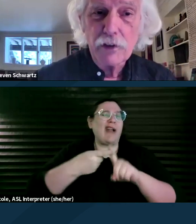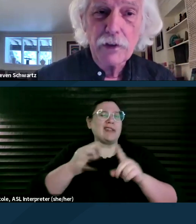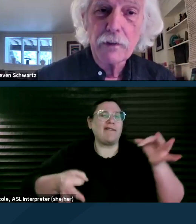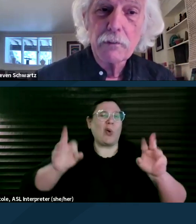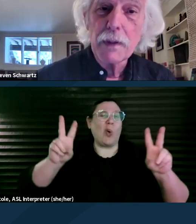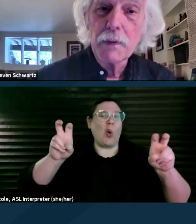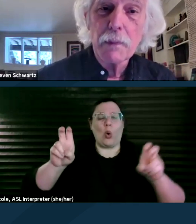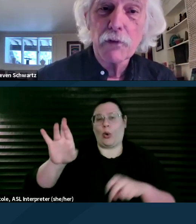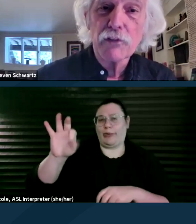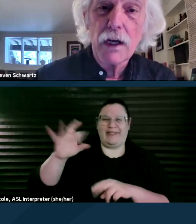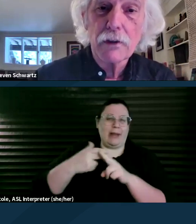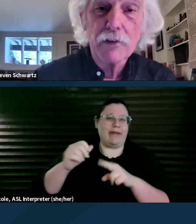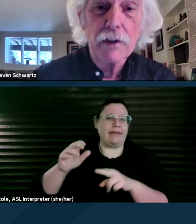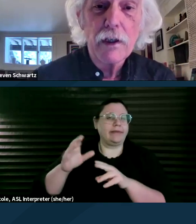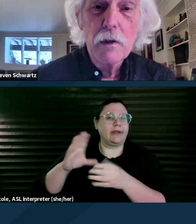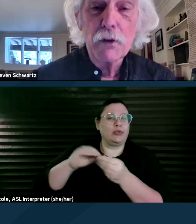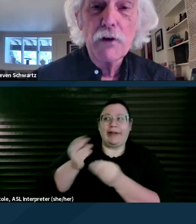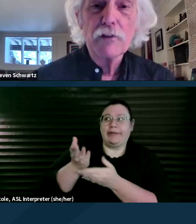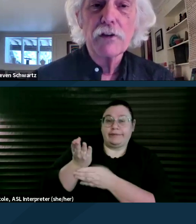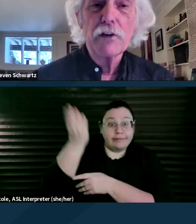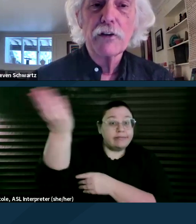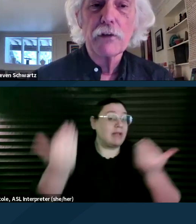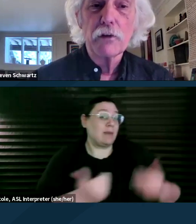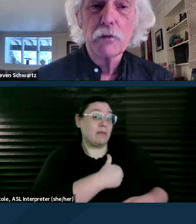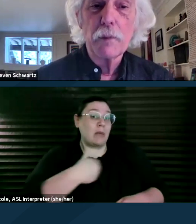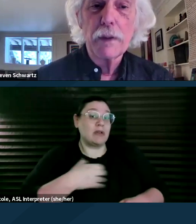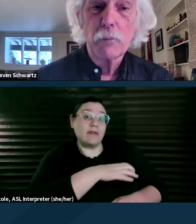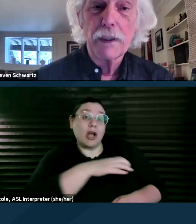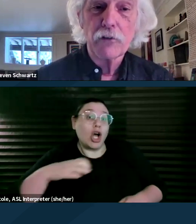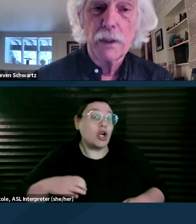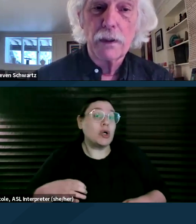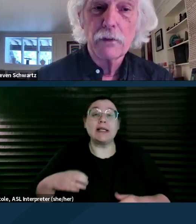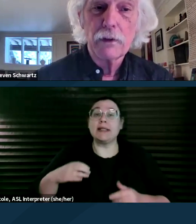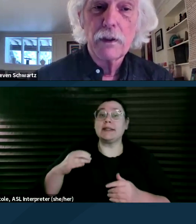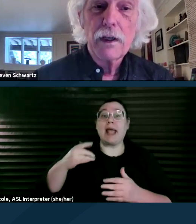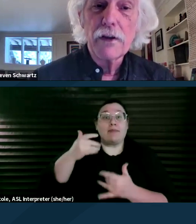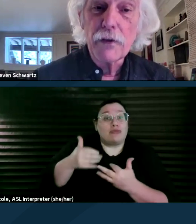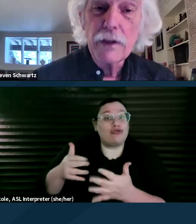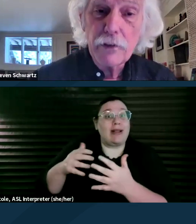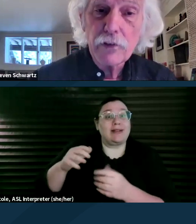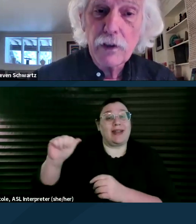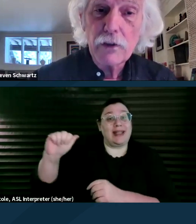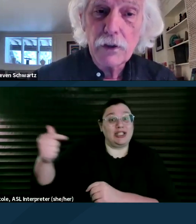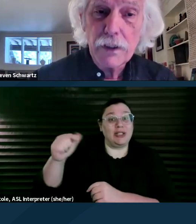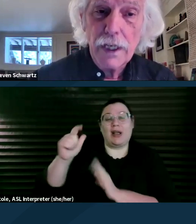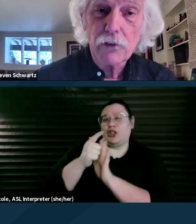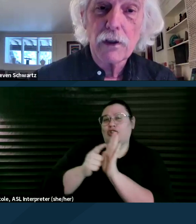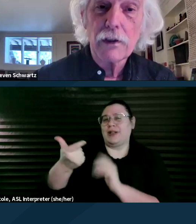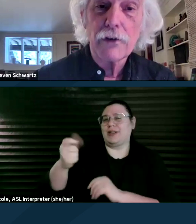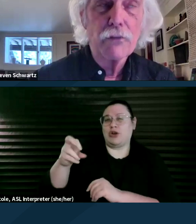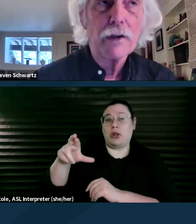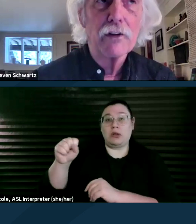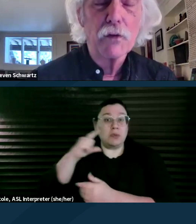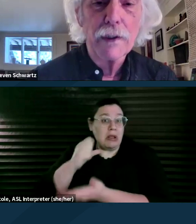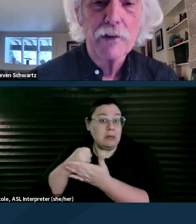if necessary. Maybe members of Congress and progressive attorney generals will be helping as well. There is no doubt